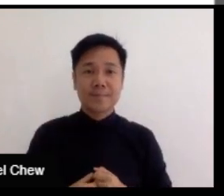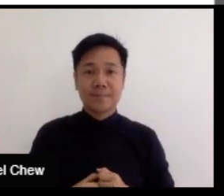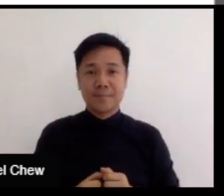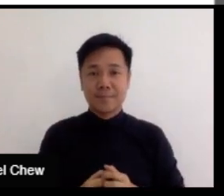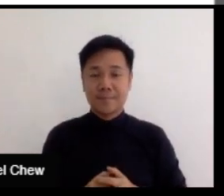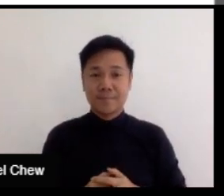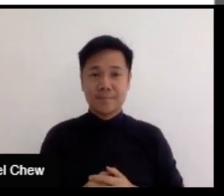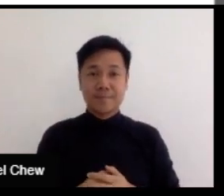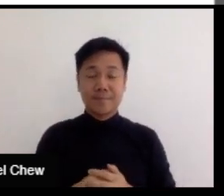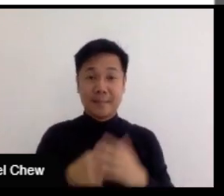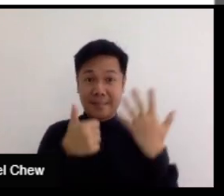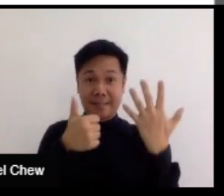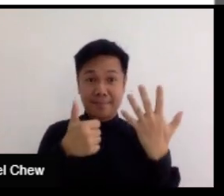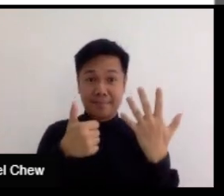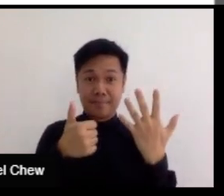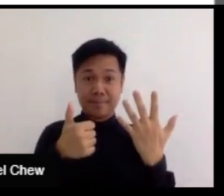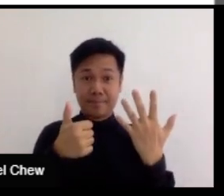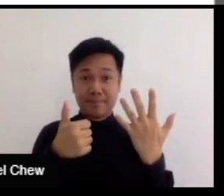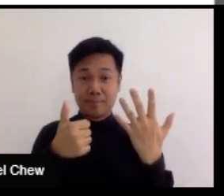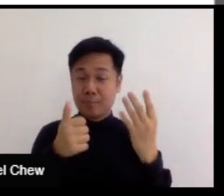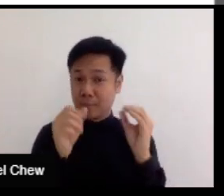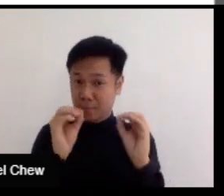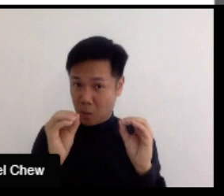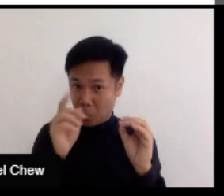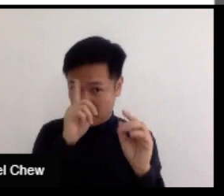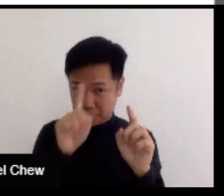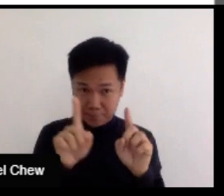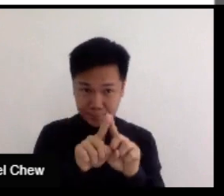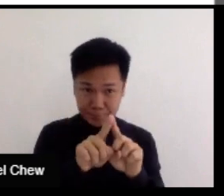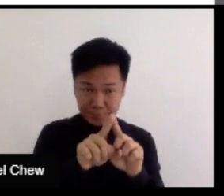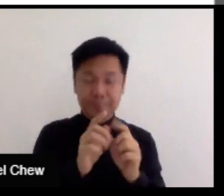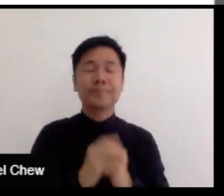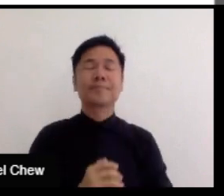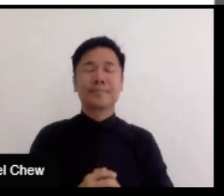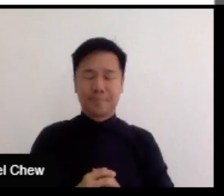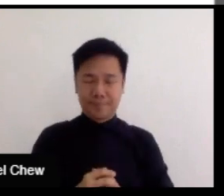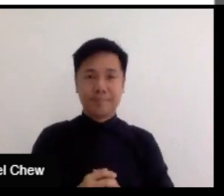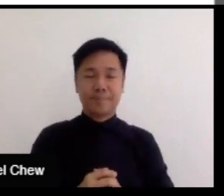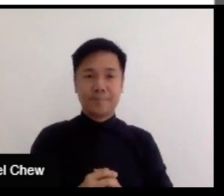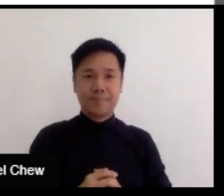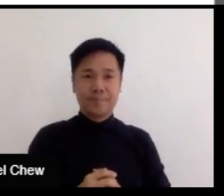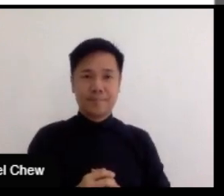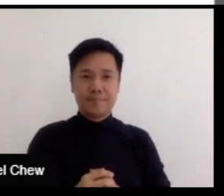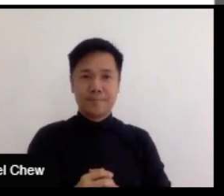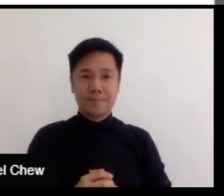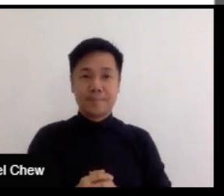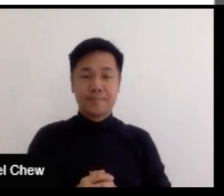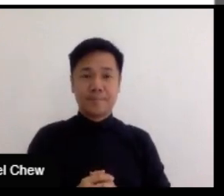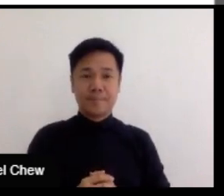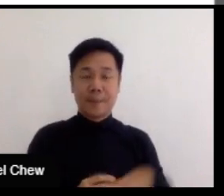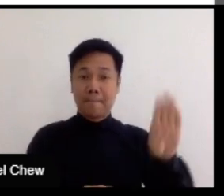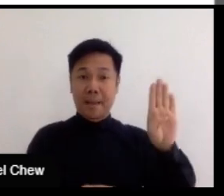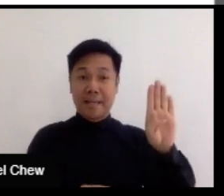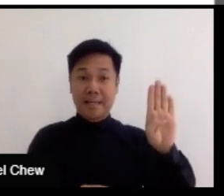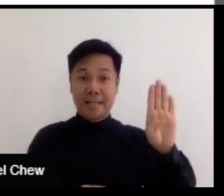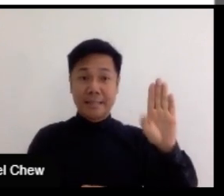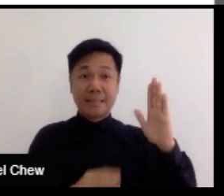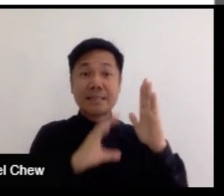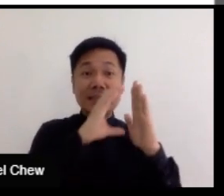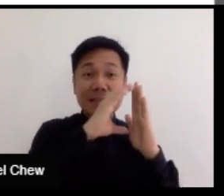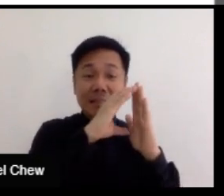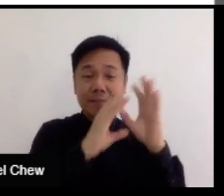Paragraph 6 I take as agreed. Then section D on